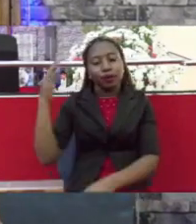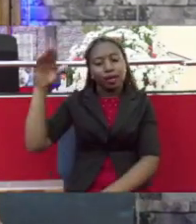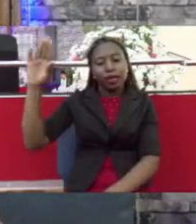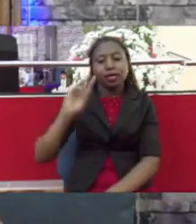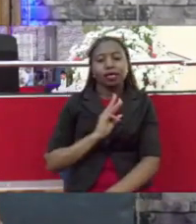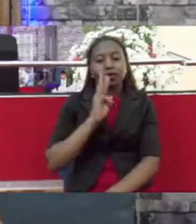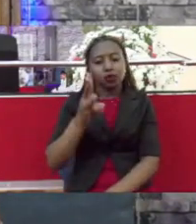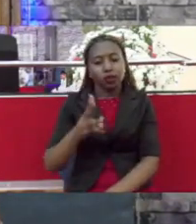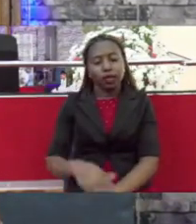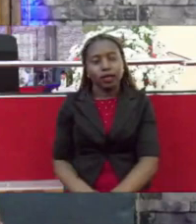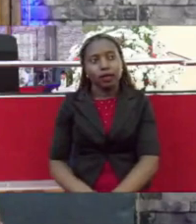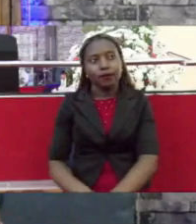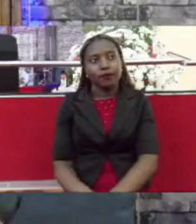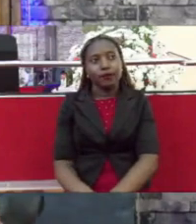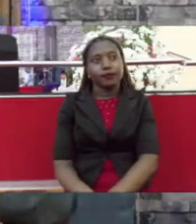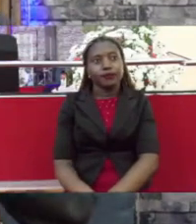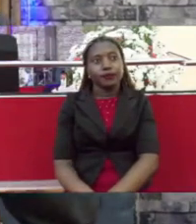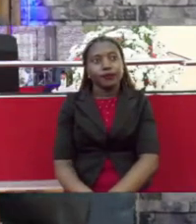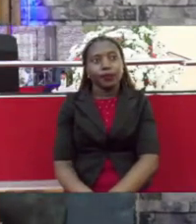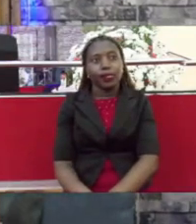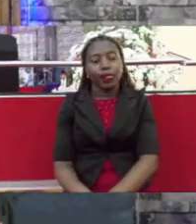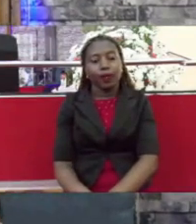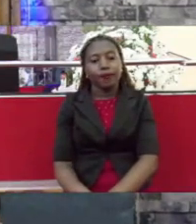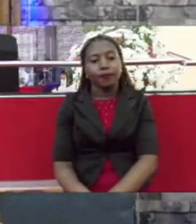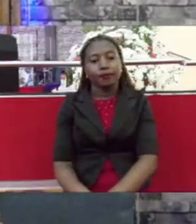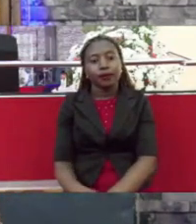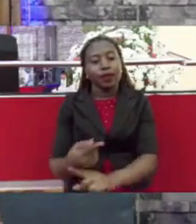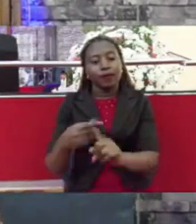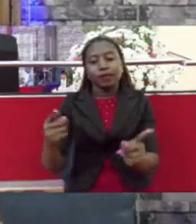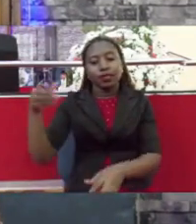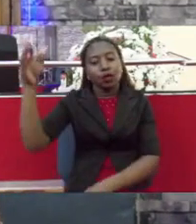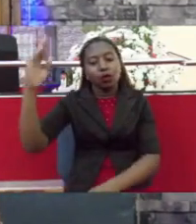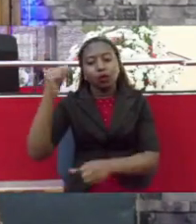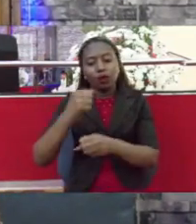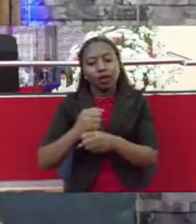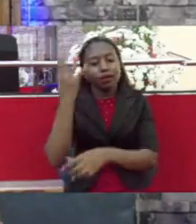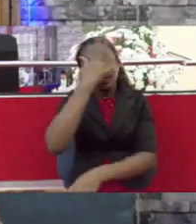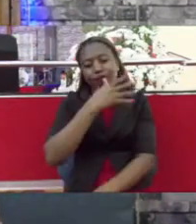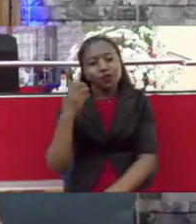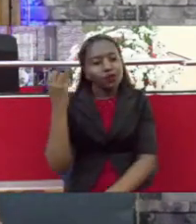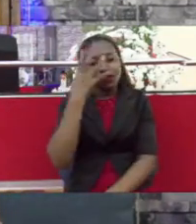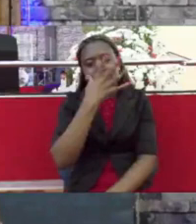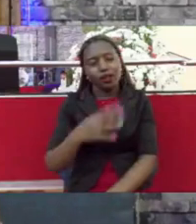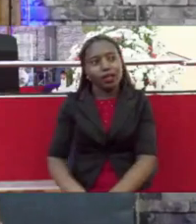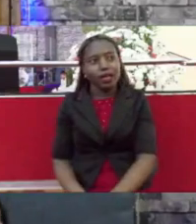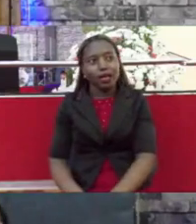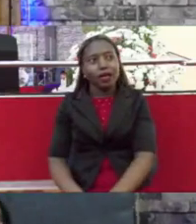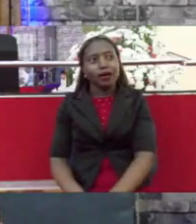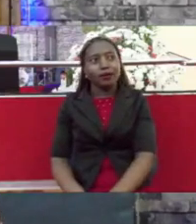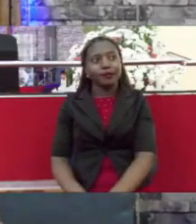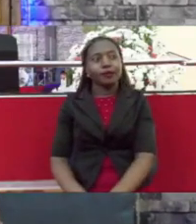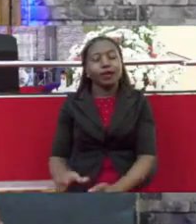katika mambo yale. But He does it in a very beautiful. Anaifanya katika njia iliyo rembeka. Extraordinary